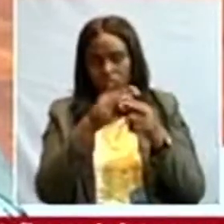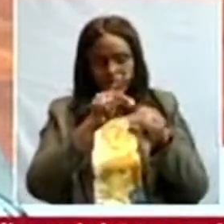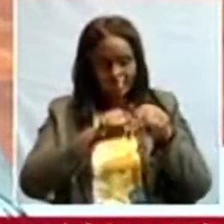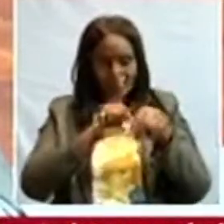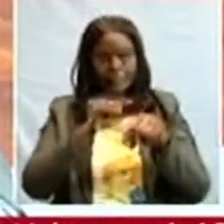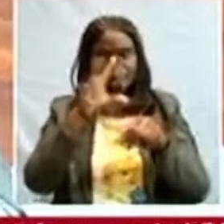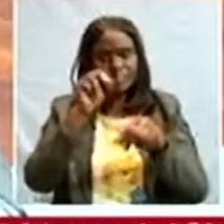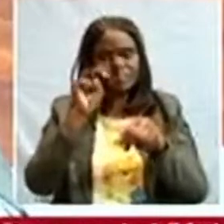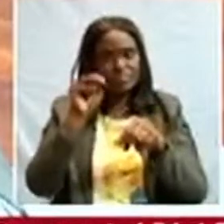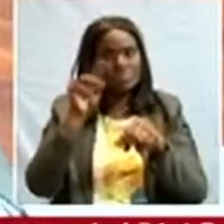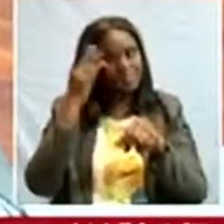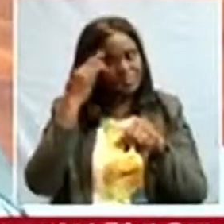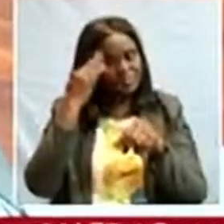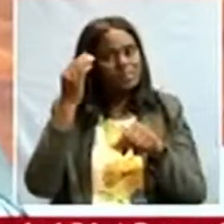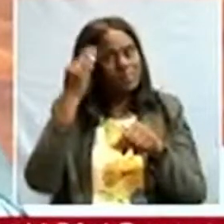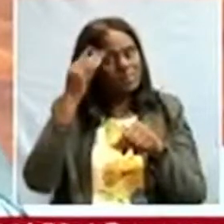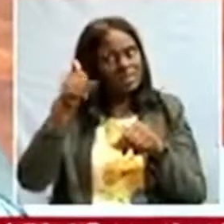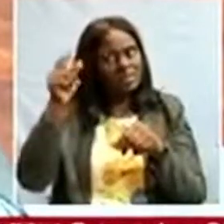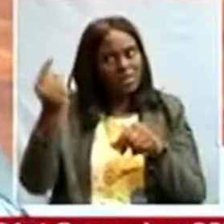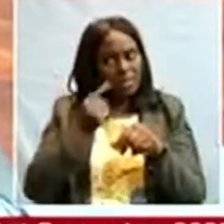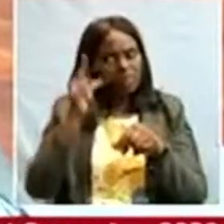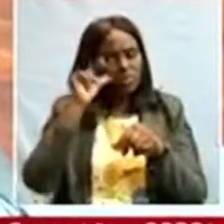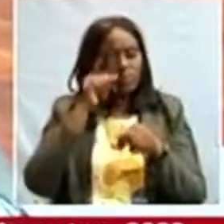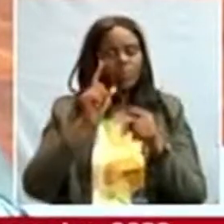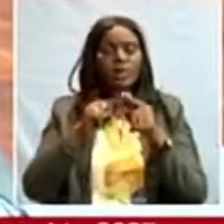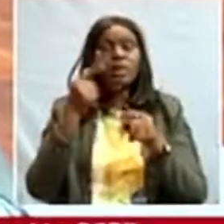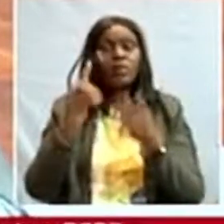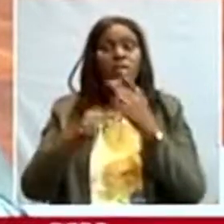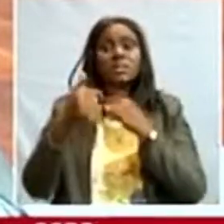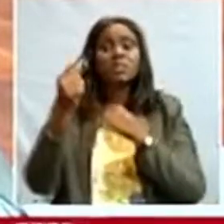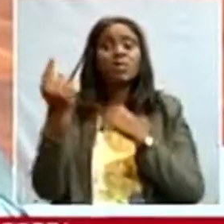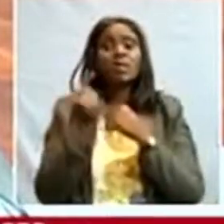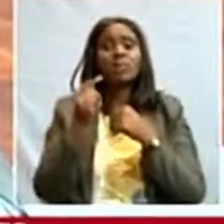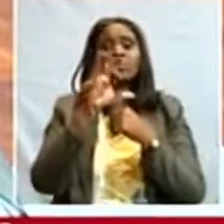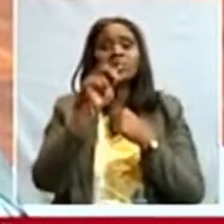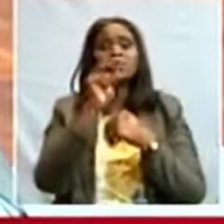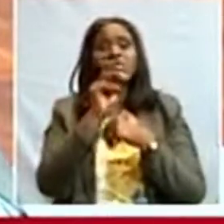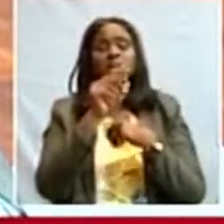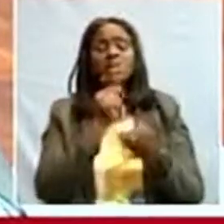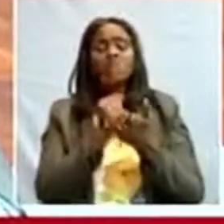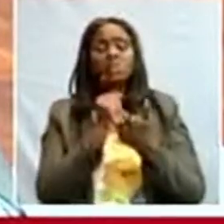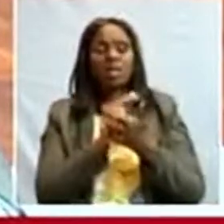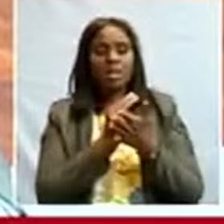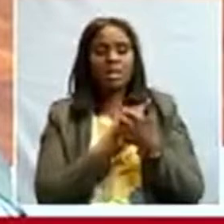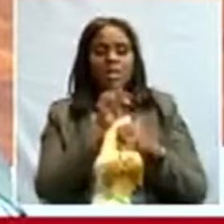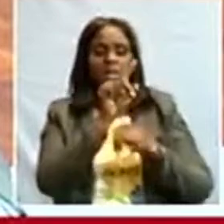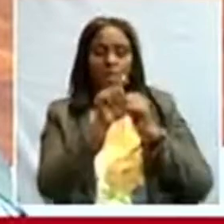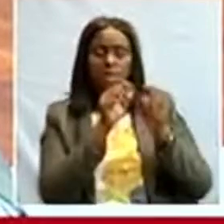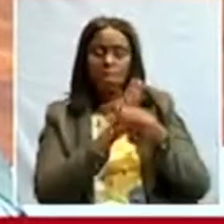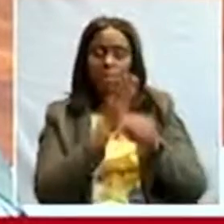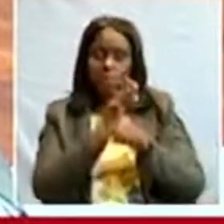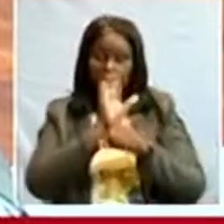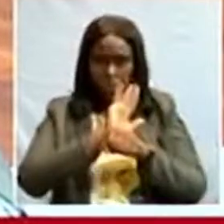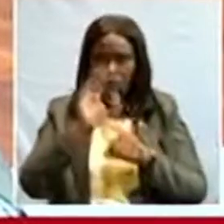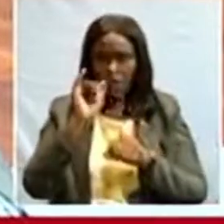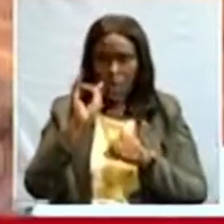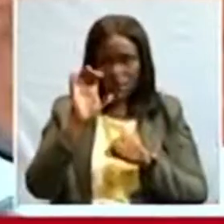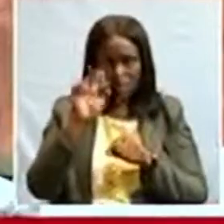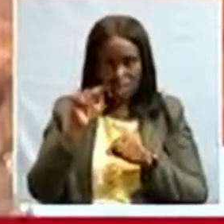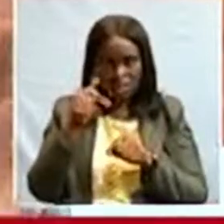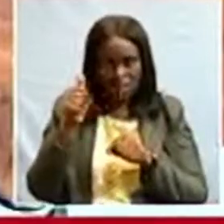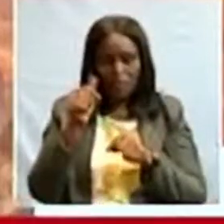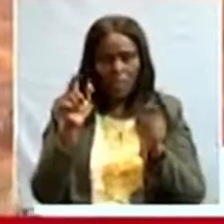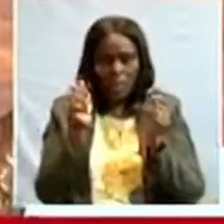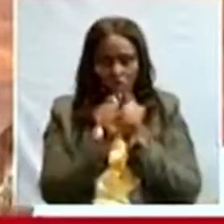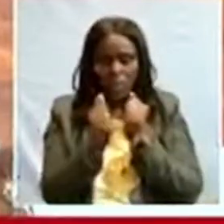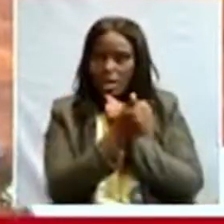30 minutes. I know they're coming tomorrow, but just let him come for 30 minutes to help us interrogate that. Then your ICT should come equipped